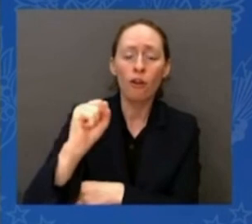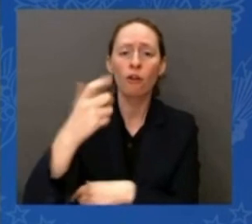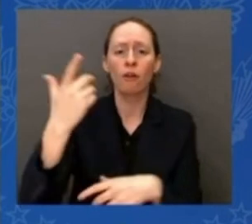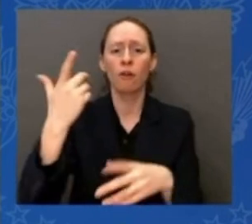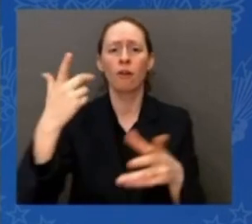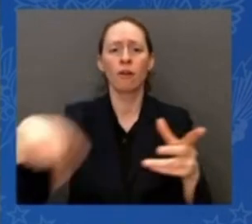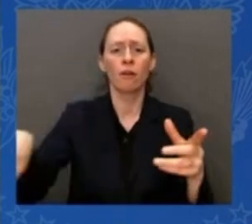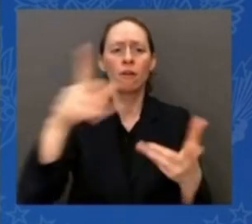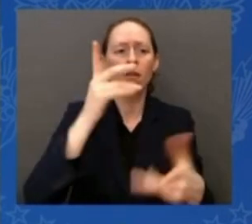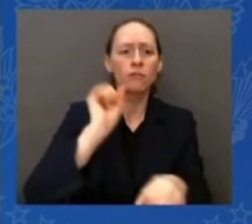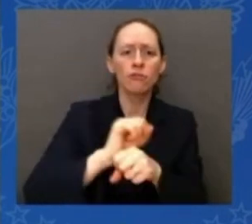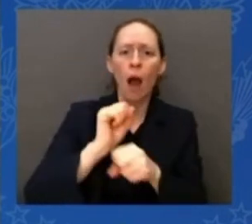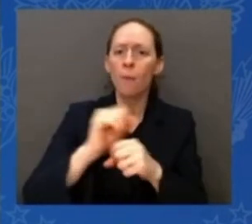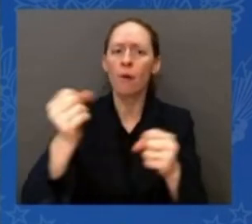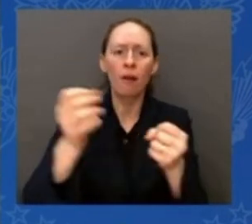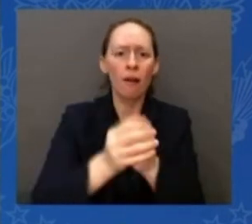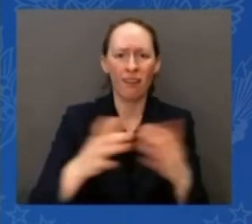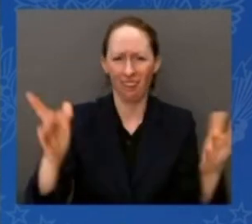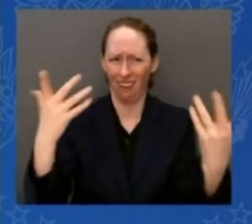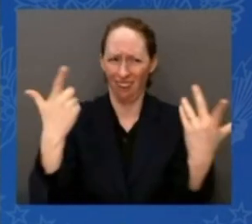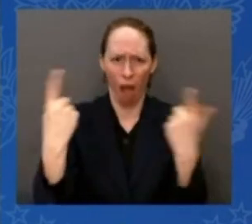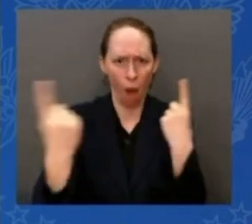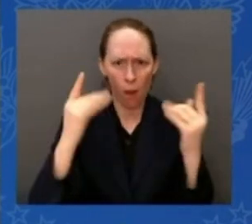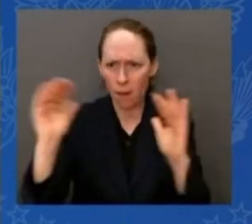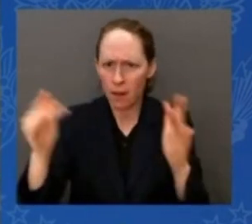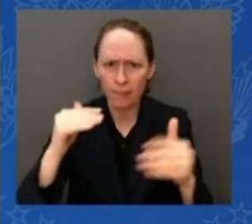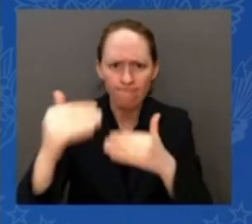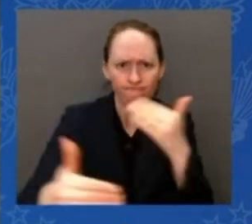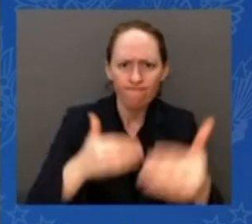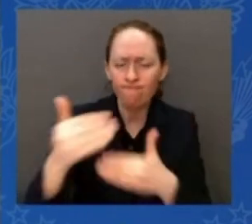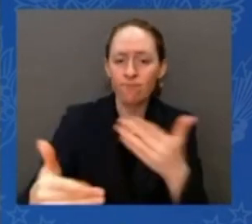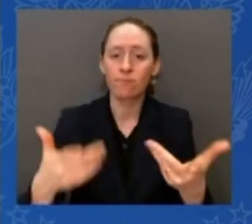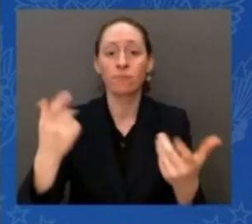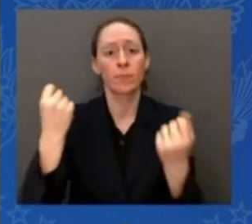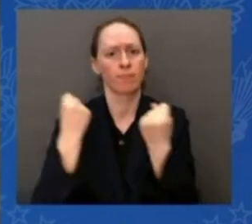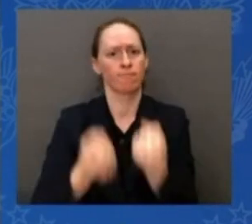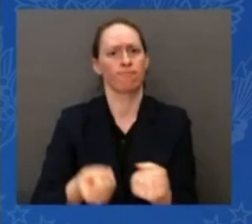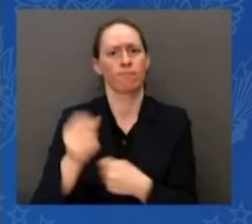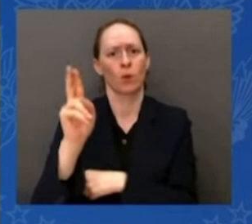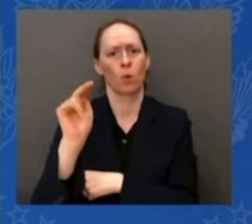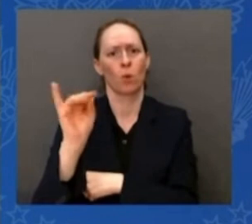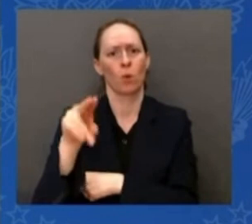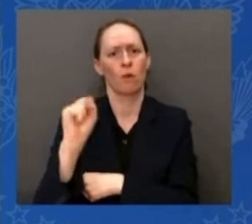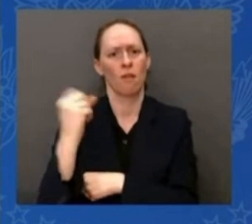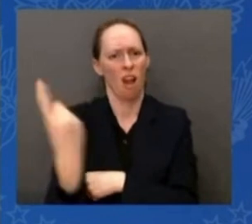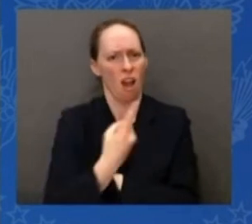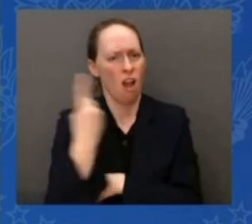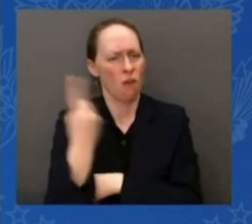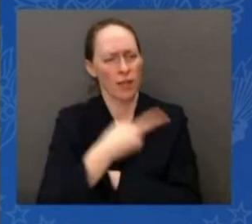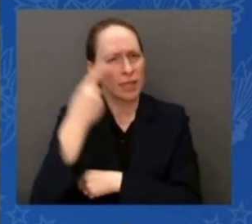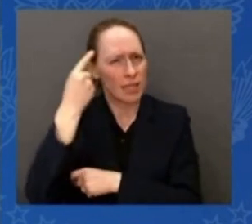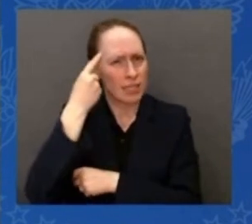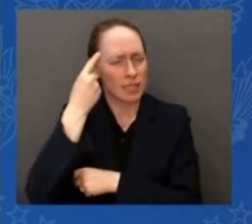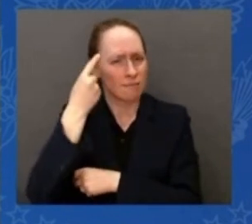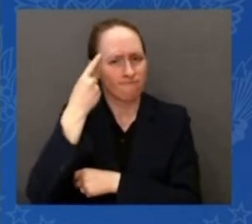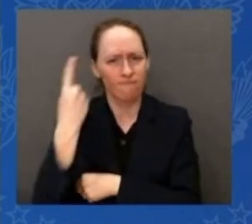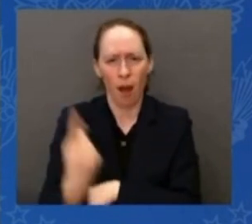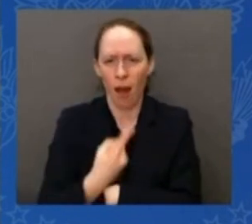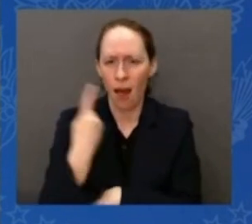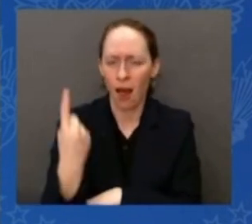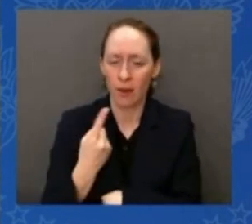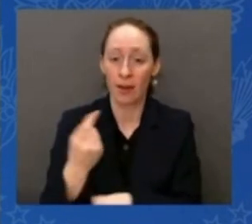union jobs. When I spoke at the Business Roundtable, they wanted to know why I was so pro-union. I said, to save you money.